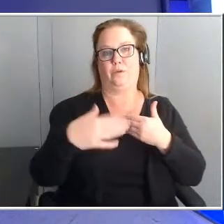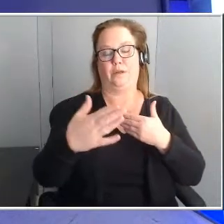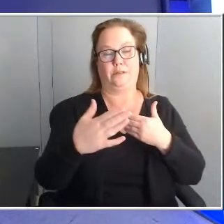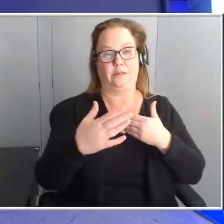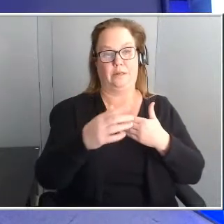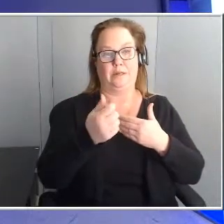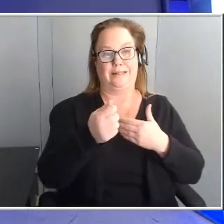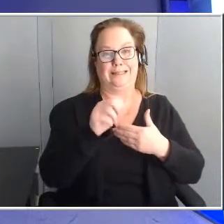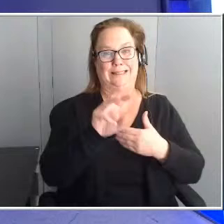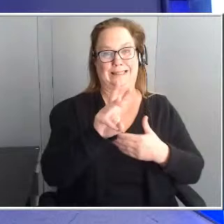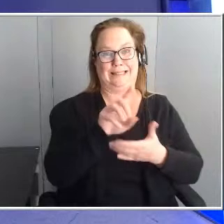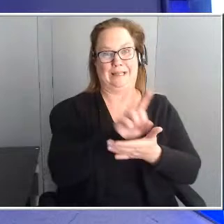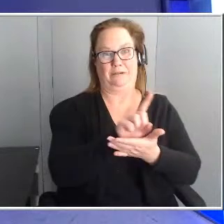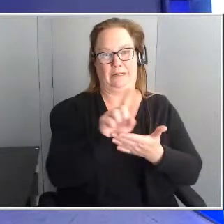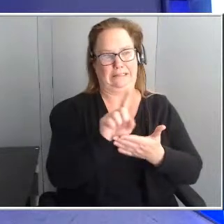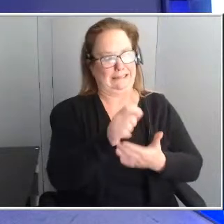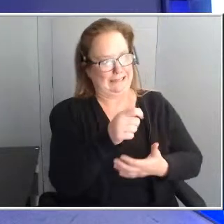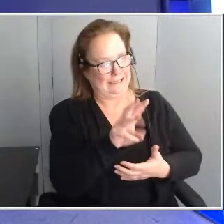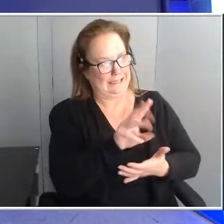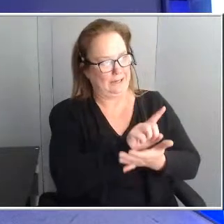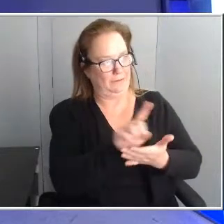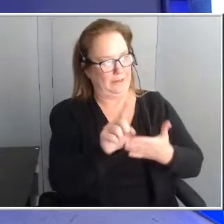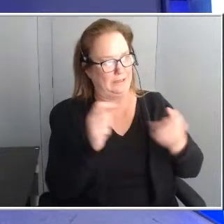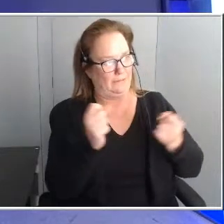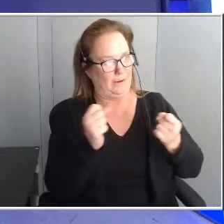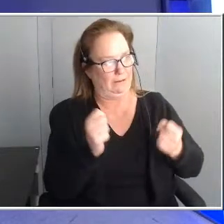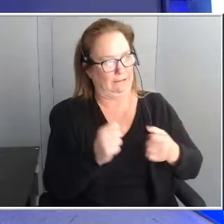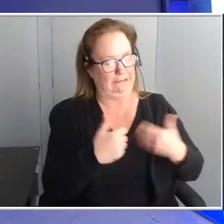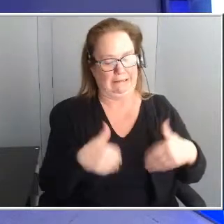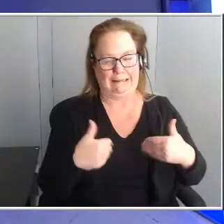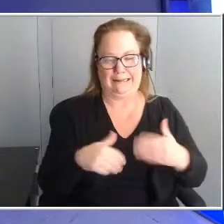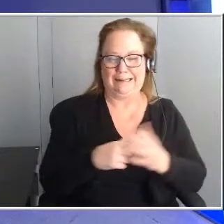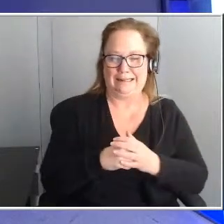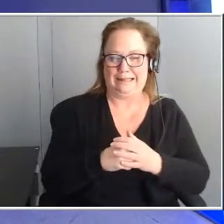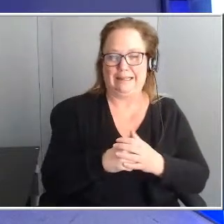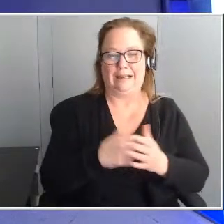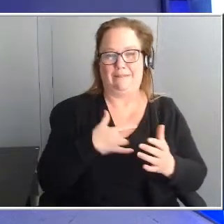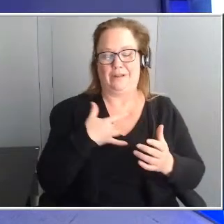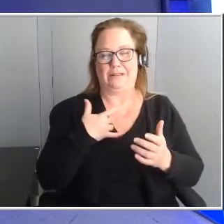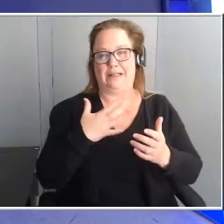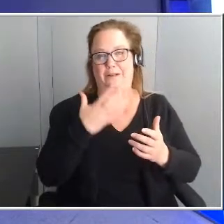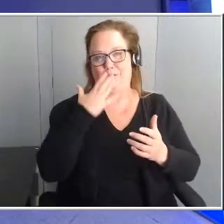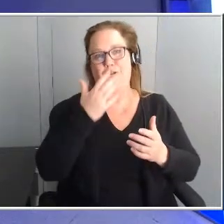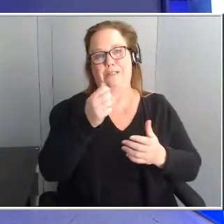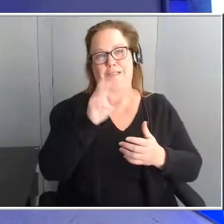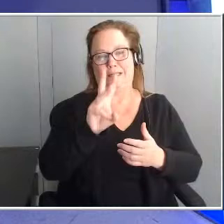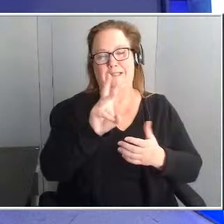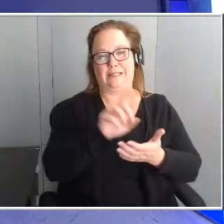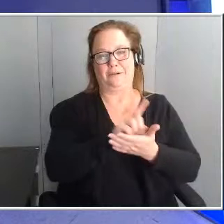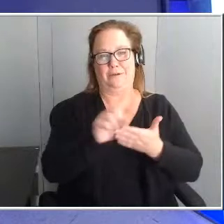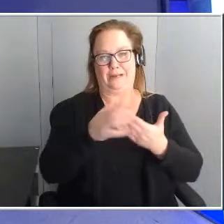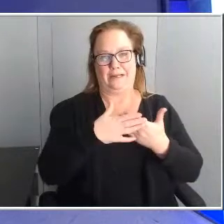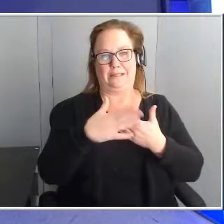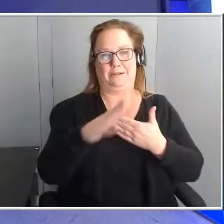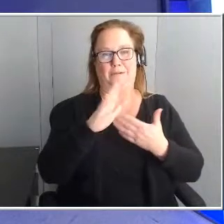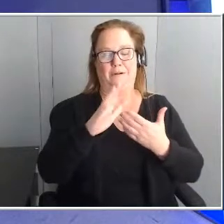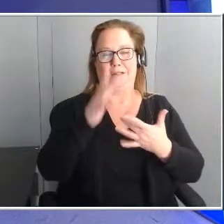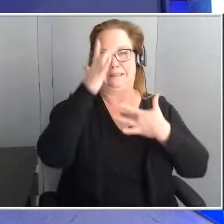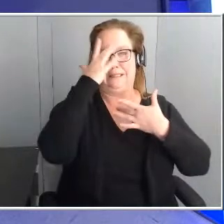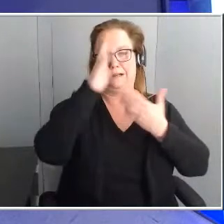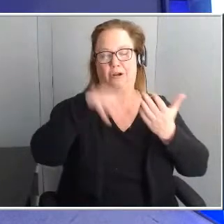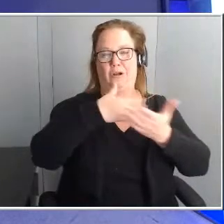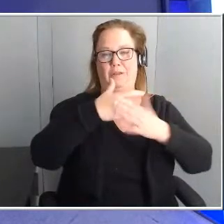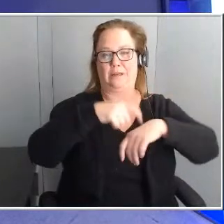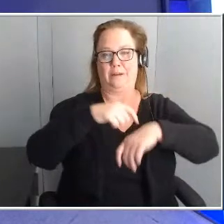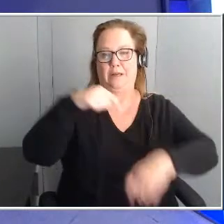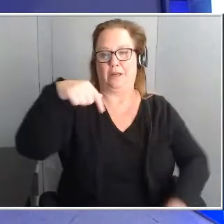16 weeks. You think we got 16 weeks of winter, guys? It feels like there's a good 16-week stretch where everybody's sick all the time. But the QR code